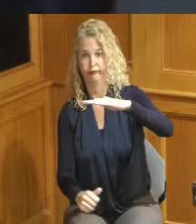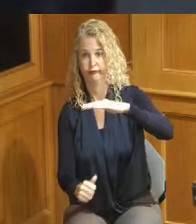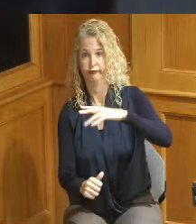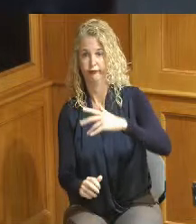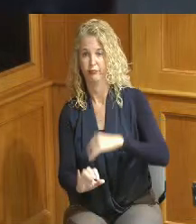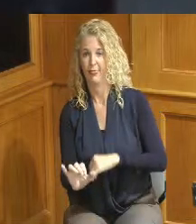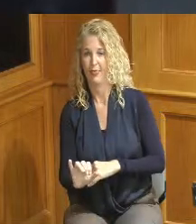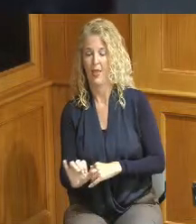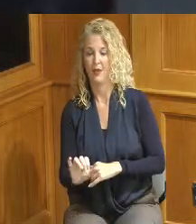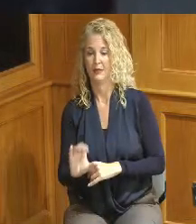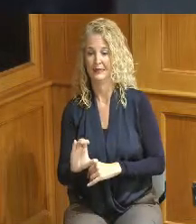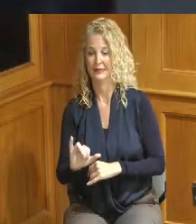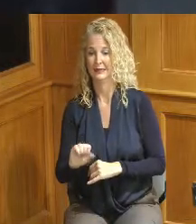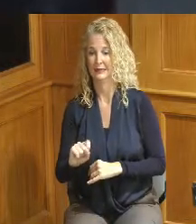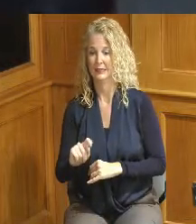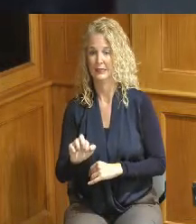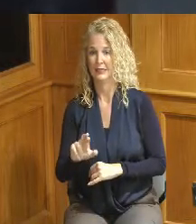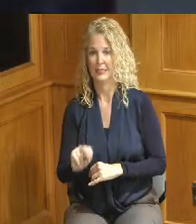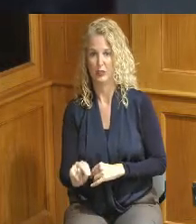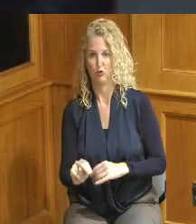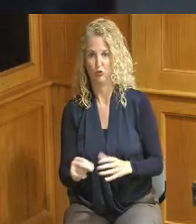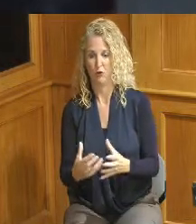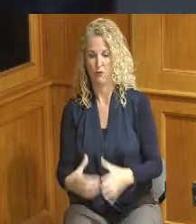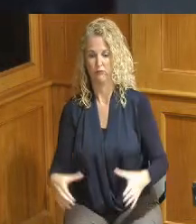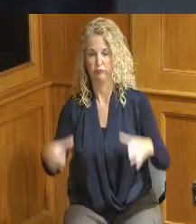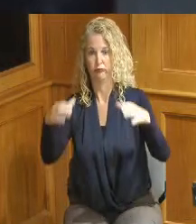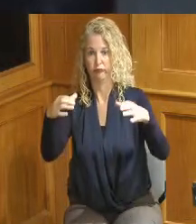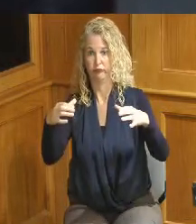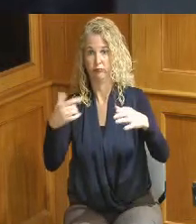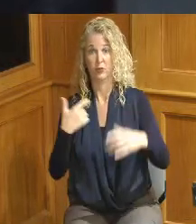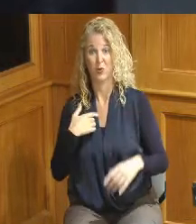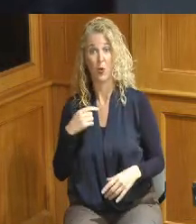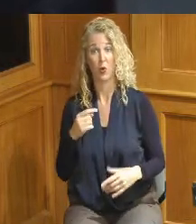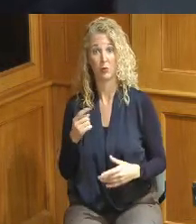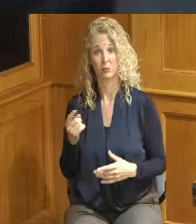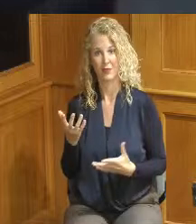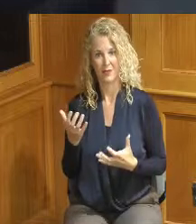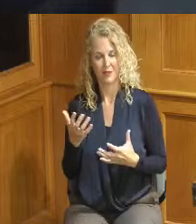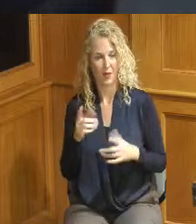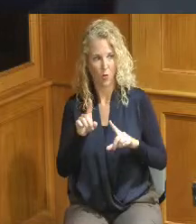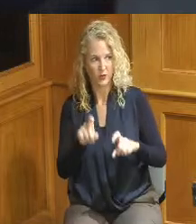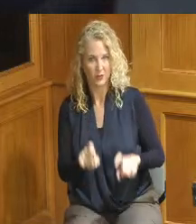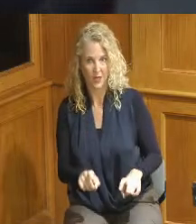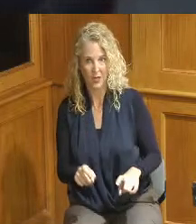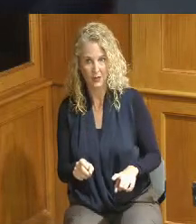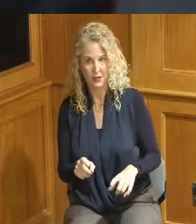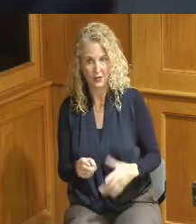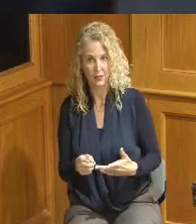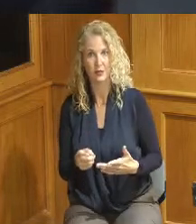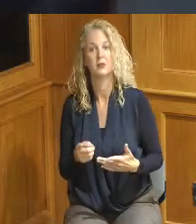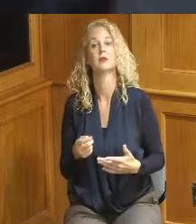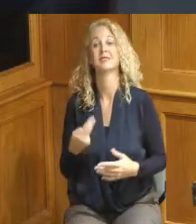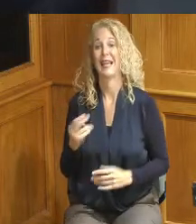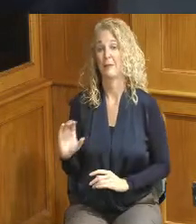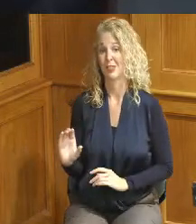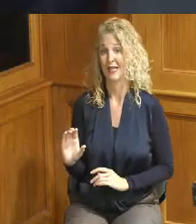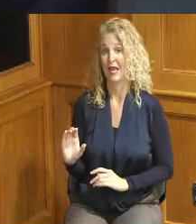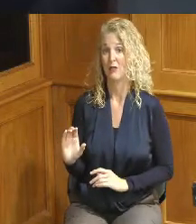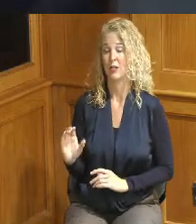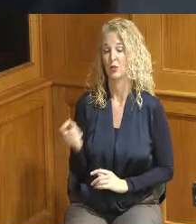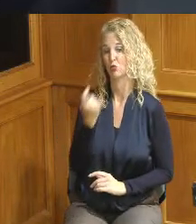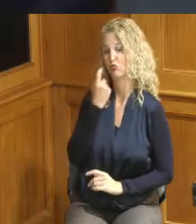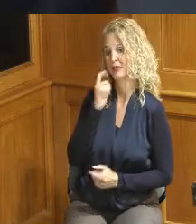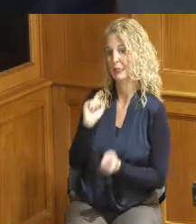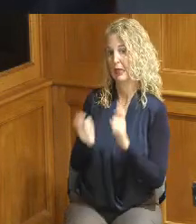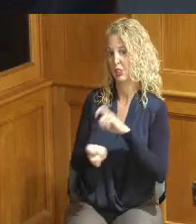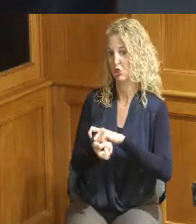gave them directions on how to have that tested and get reimbursed for that testing for those private owners. And then Hamilton County changed their protocols, and they're